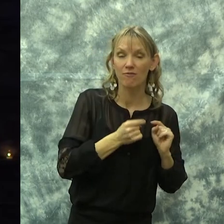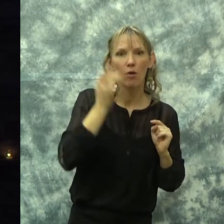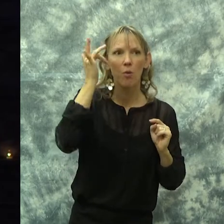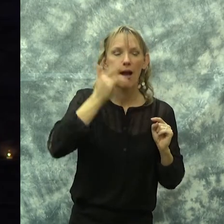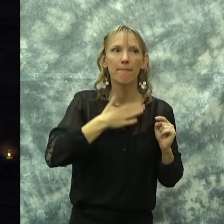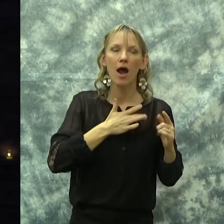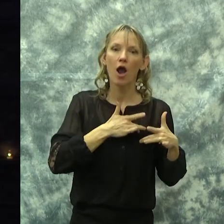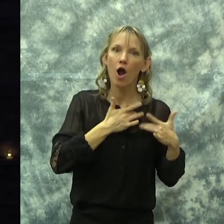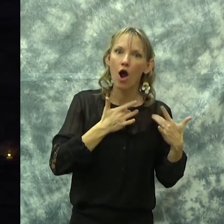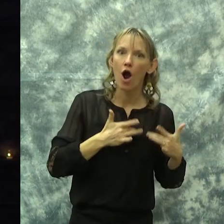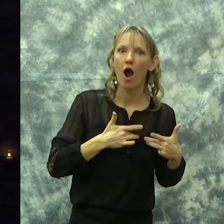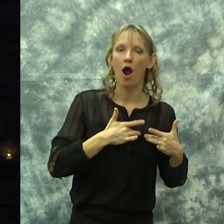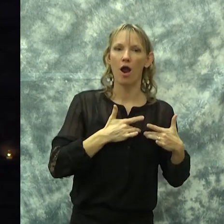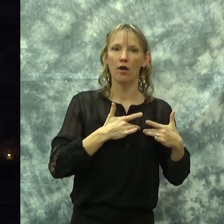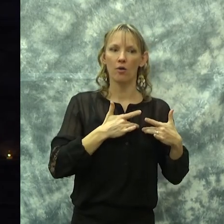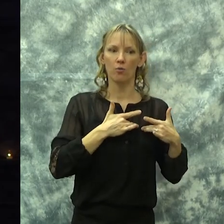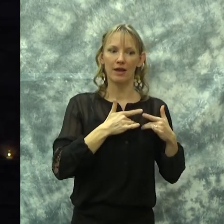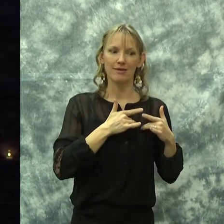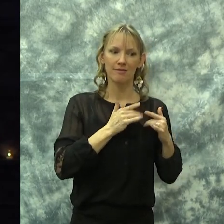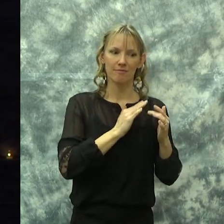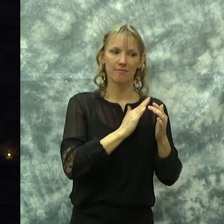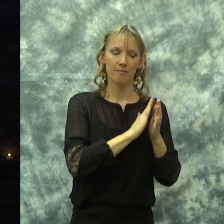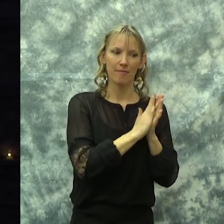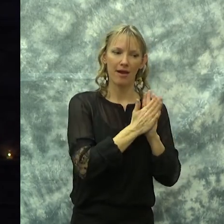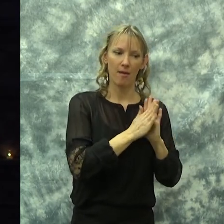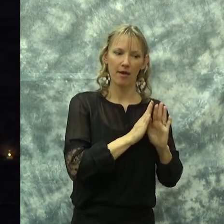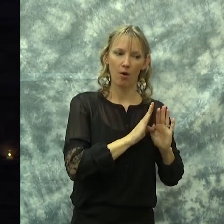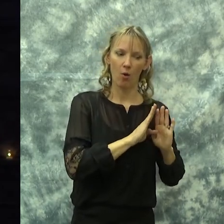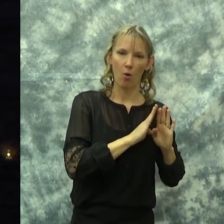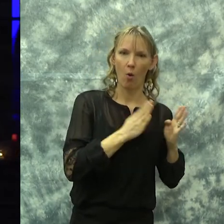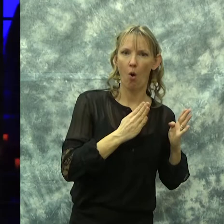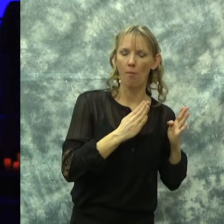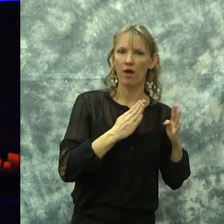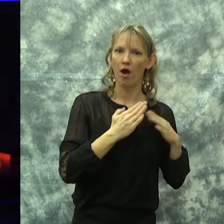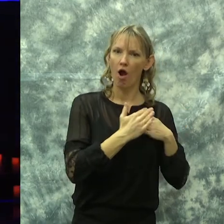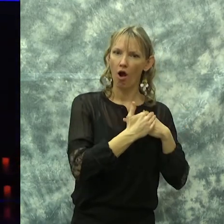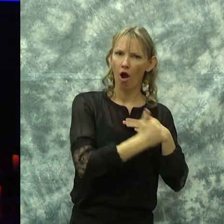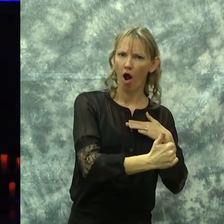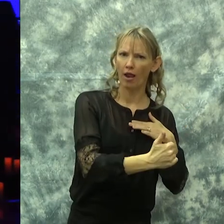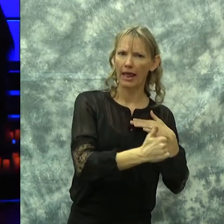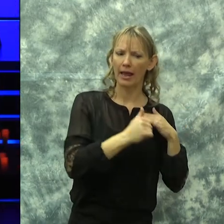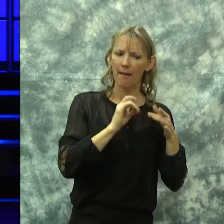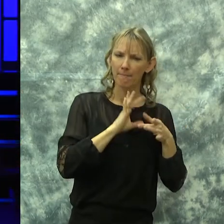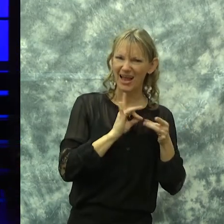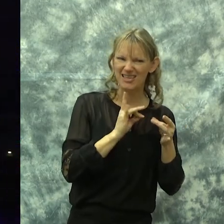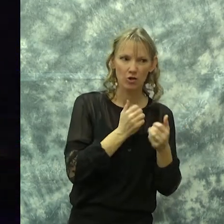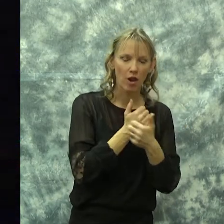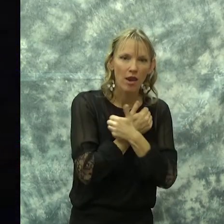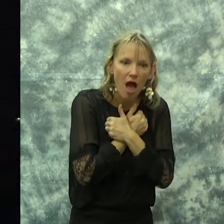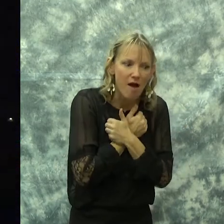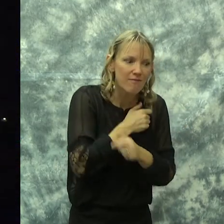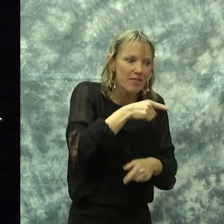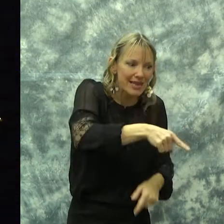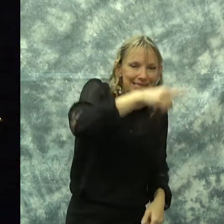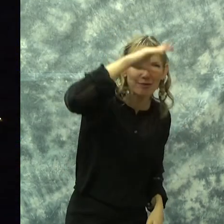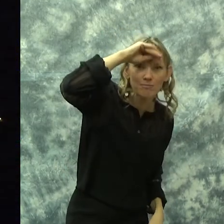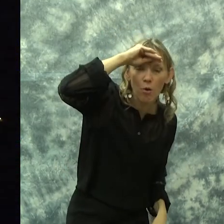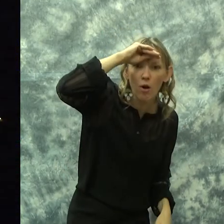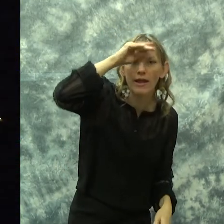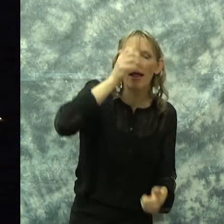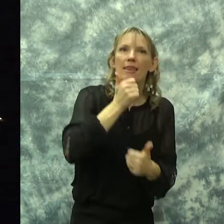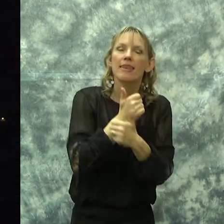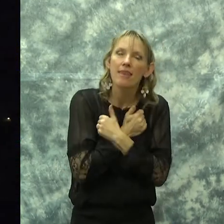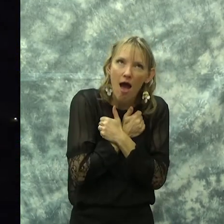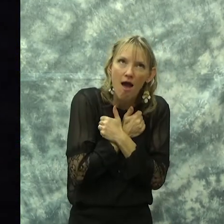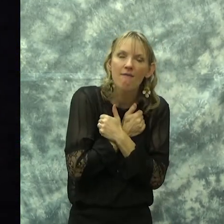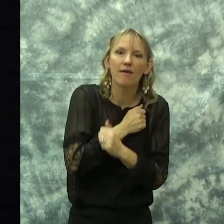my heart was being born open. And there was a simple calling, a simple message. Love this boy.